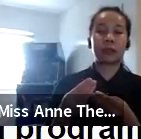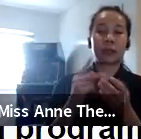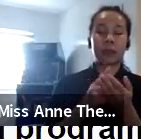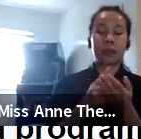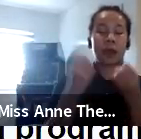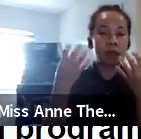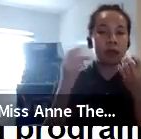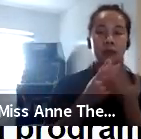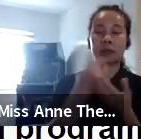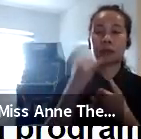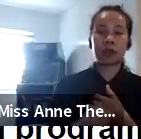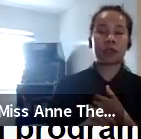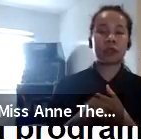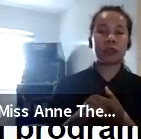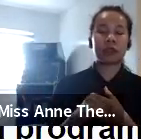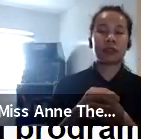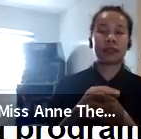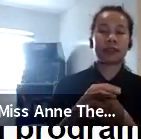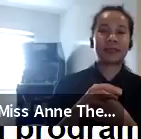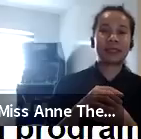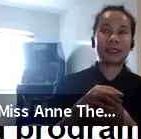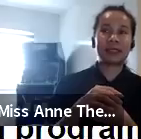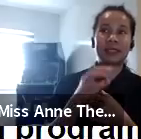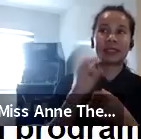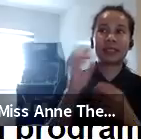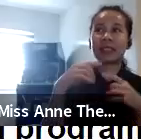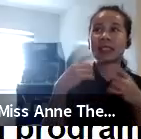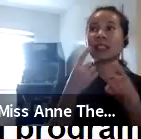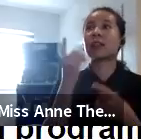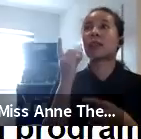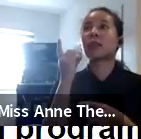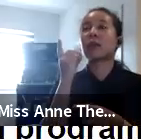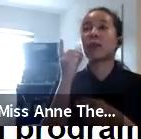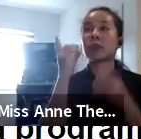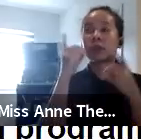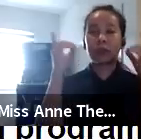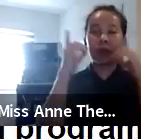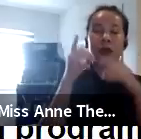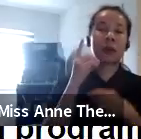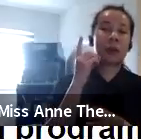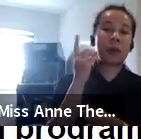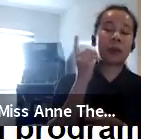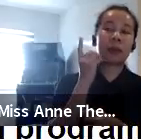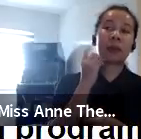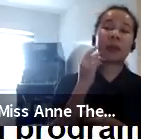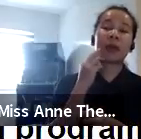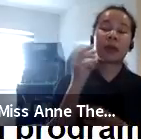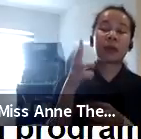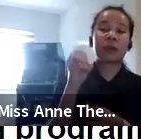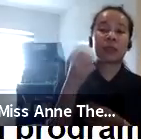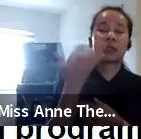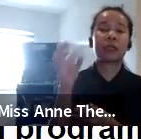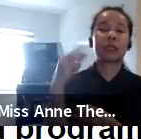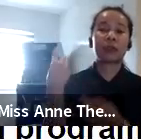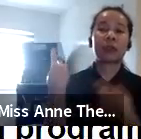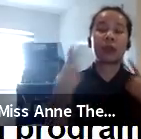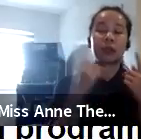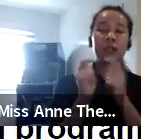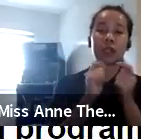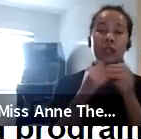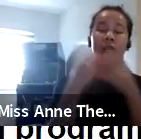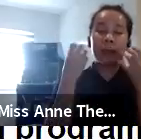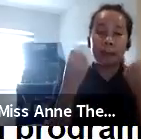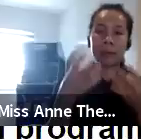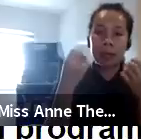Dean Romero is there, and Dean Romero knows everything because we were together in so many projects and programs of